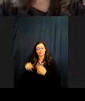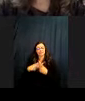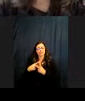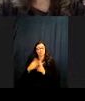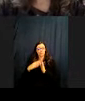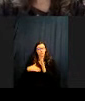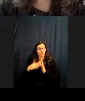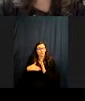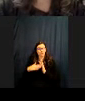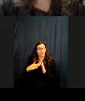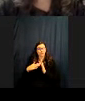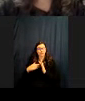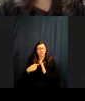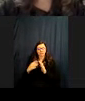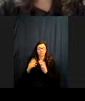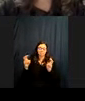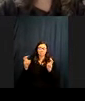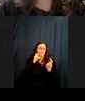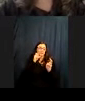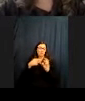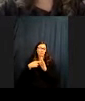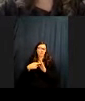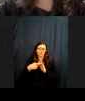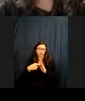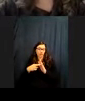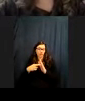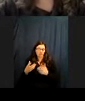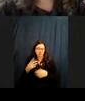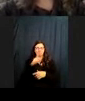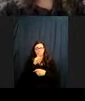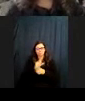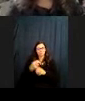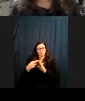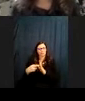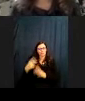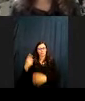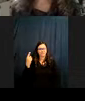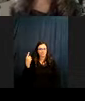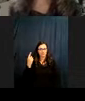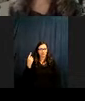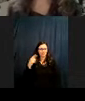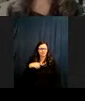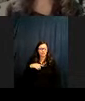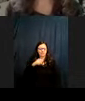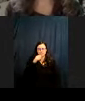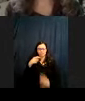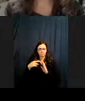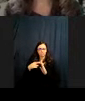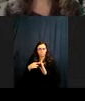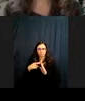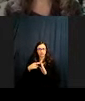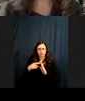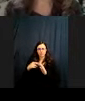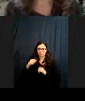considered non-representational, I think we could say that it does represent something. It doesn't represent